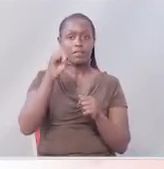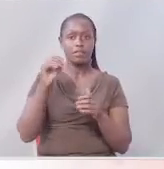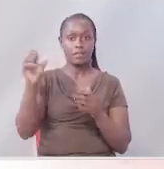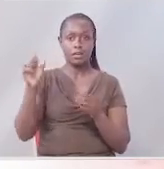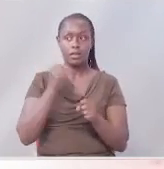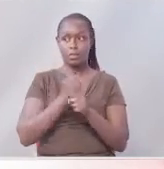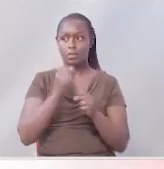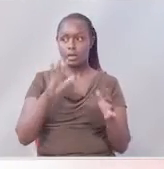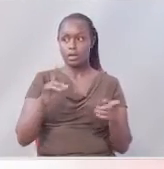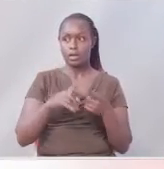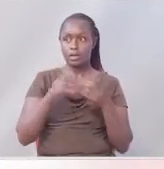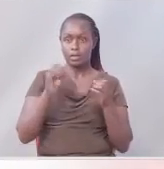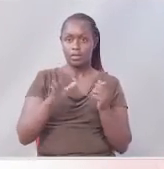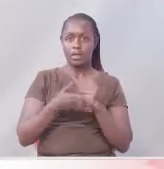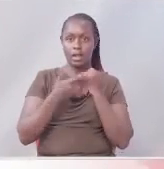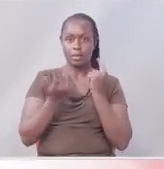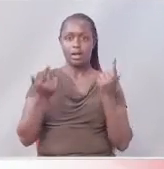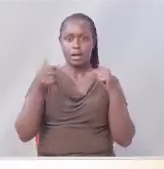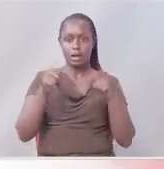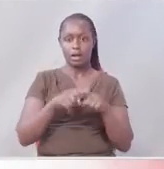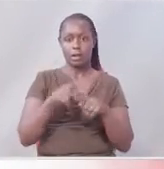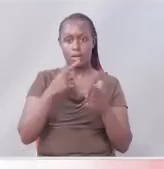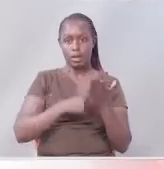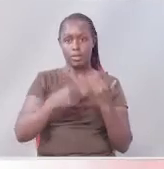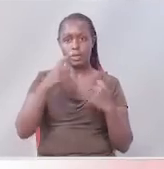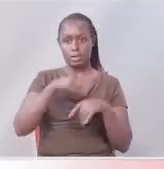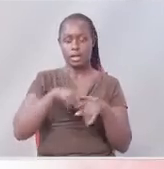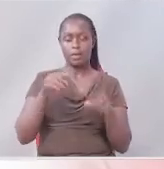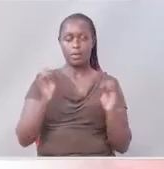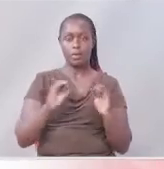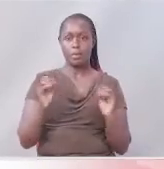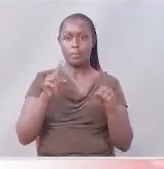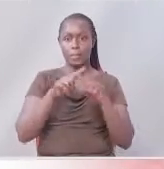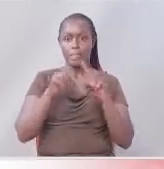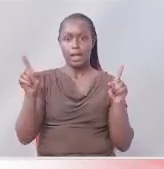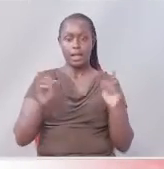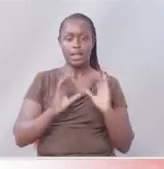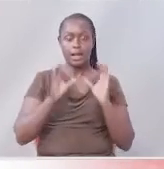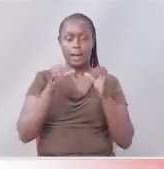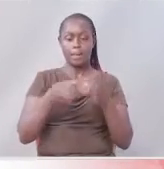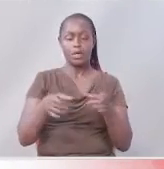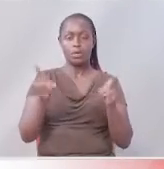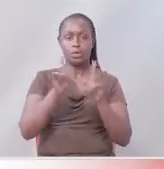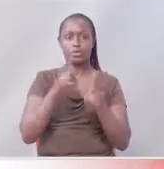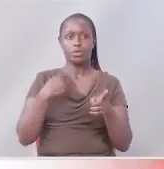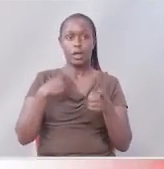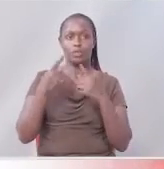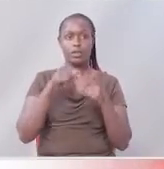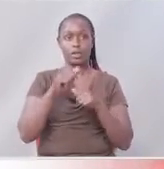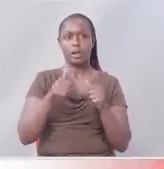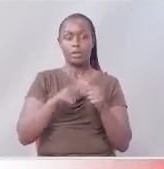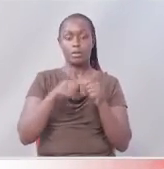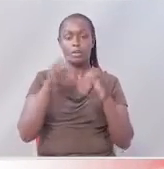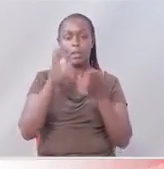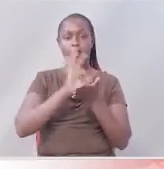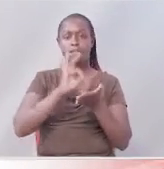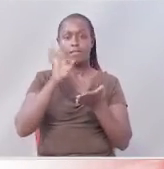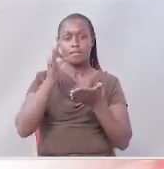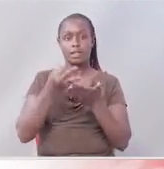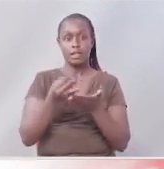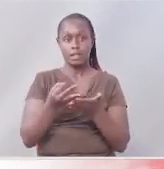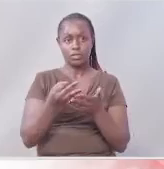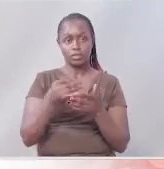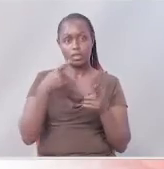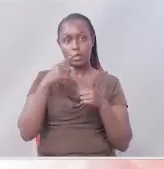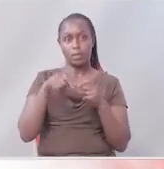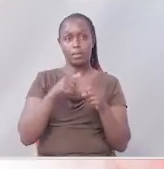if help does not come in a week's time. However, the company has attributed their financial crisis to the